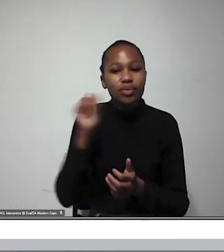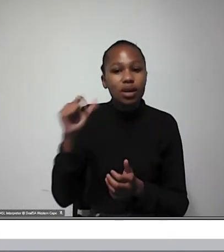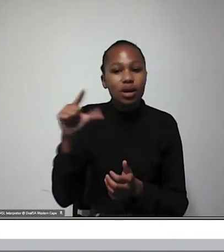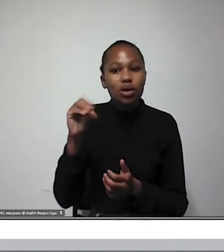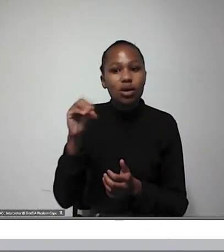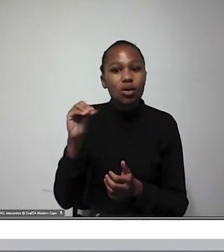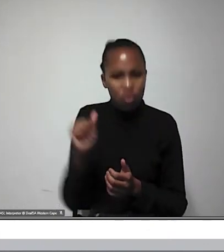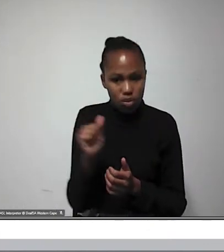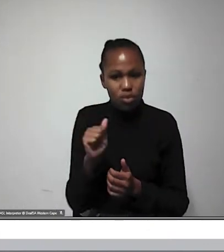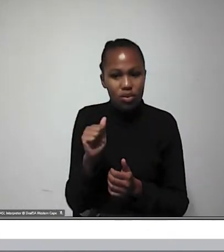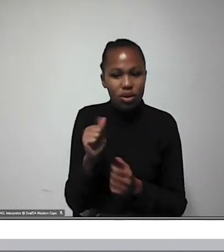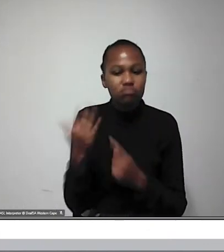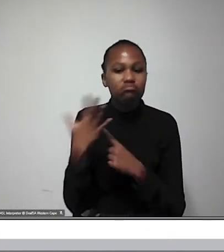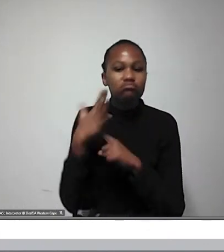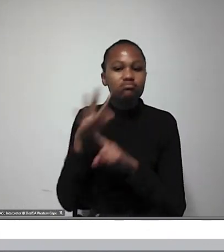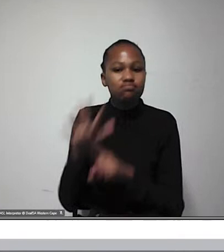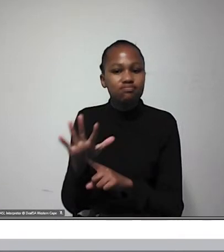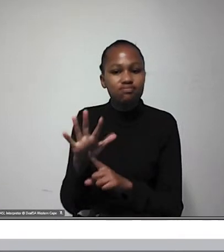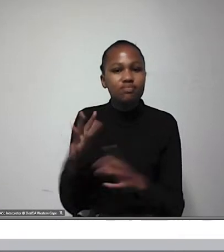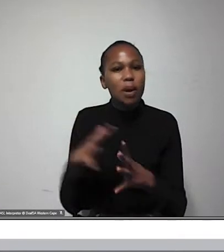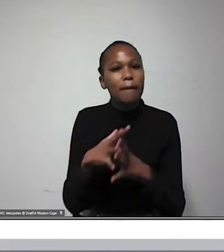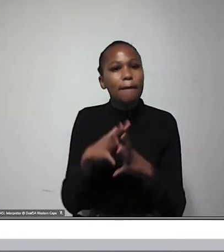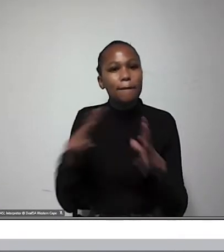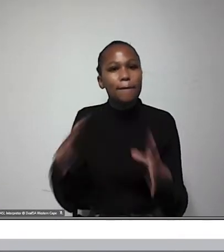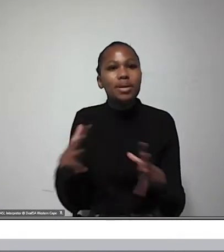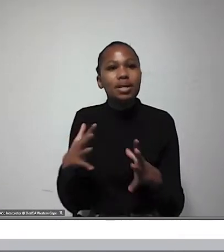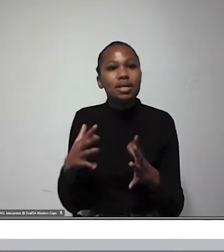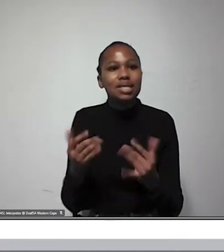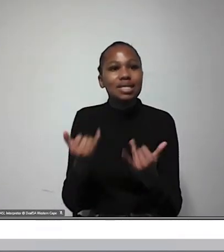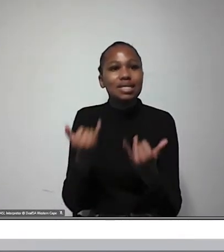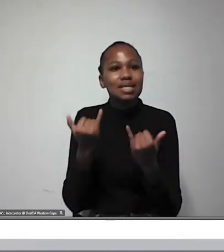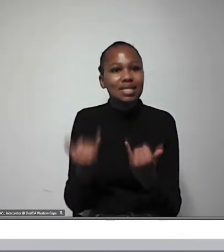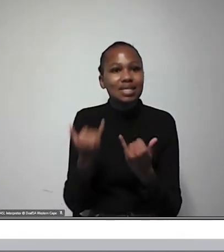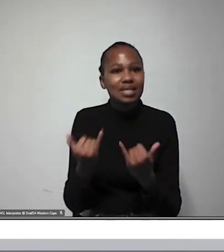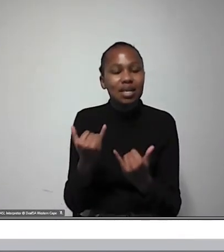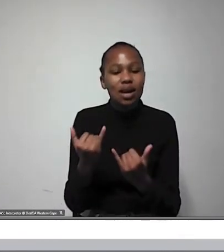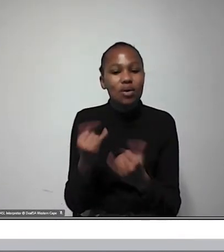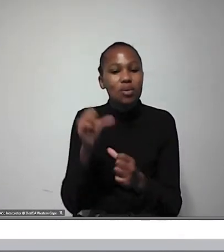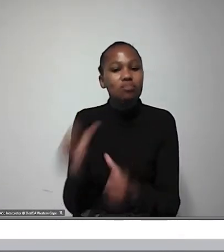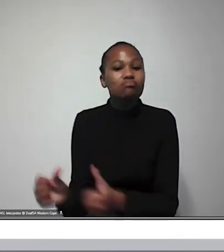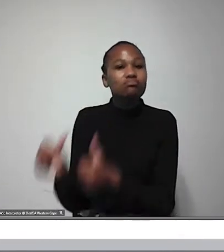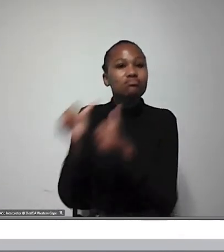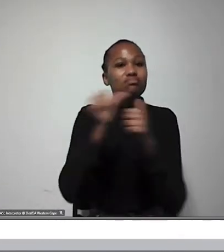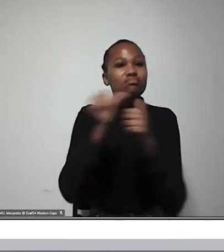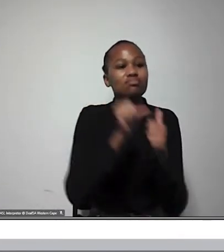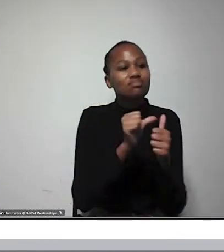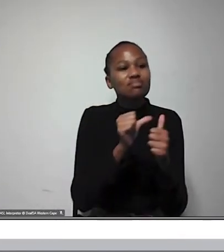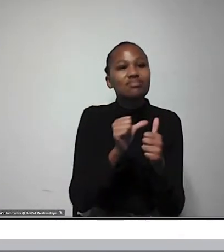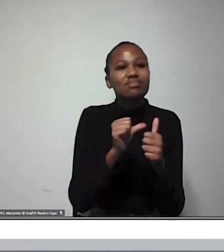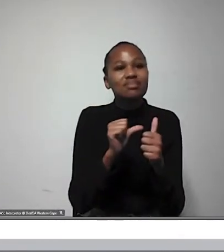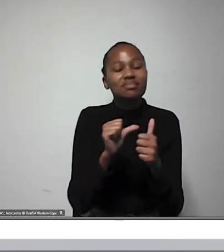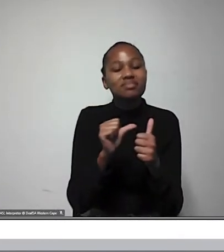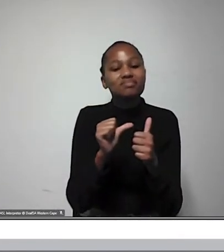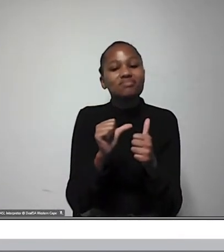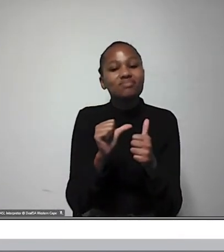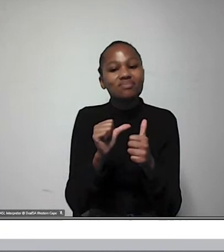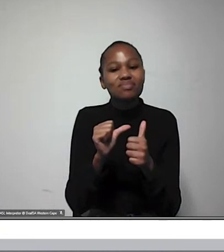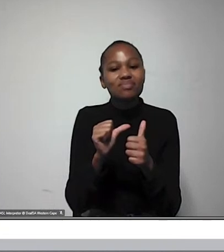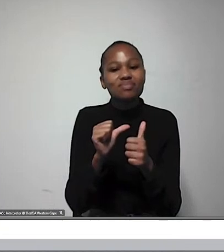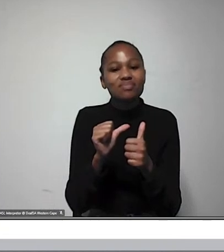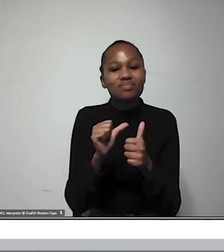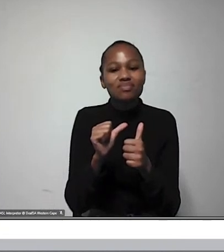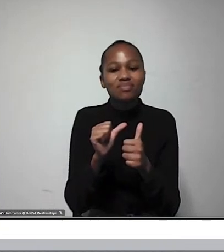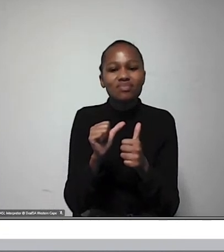showing the biggest fruit. Now it's coming to an potential end. And